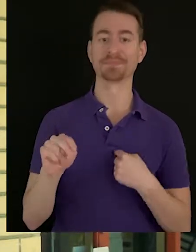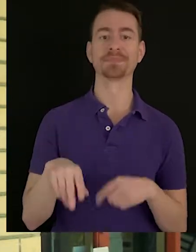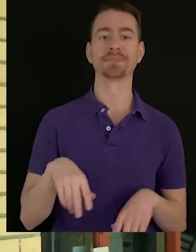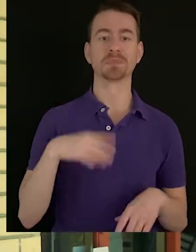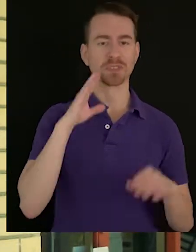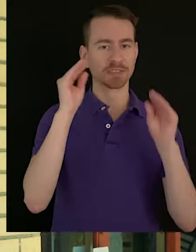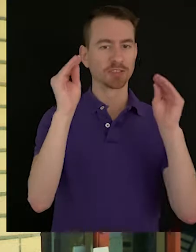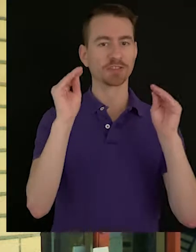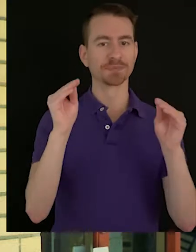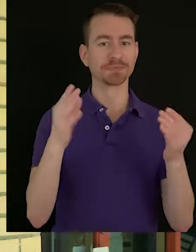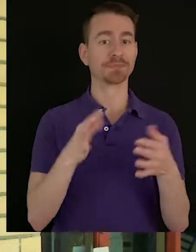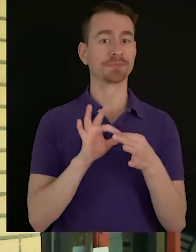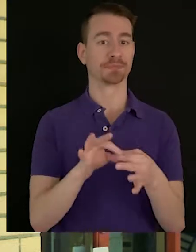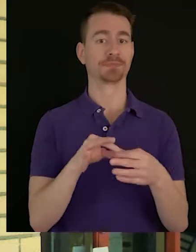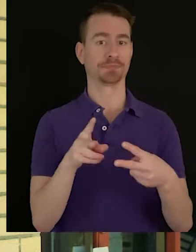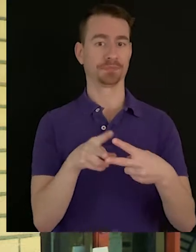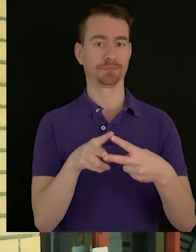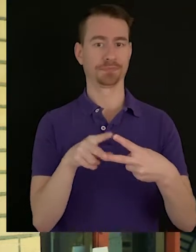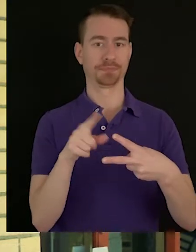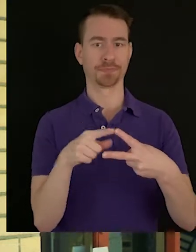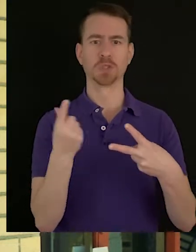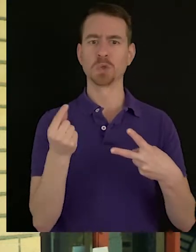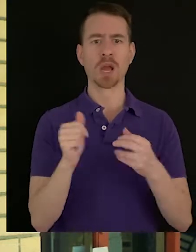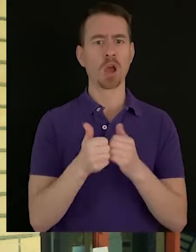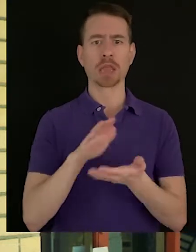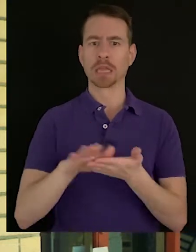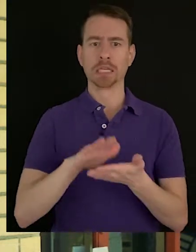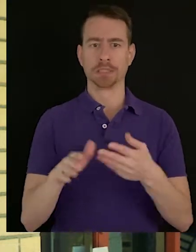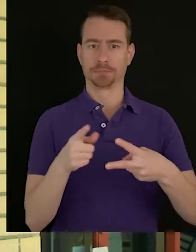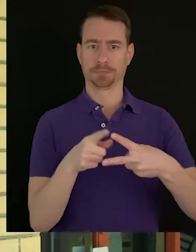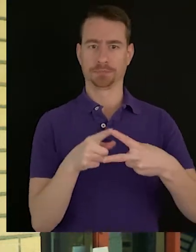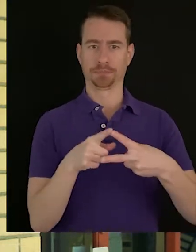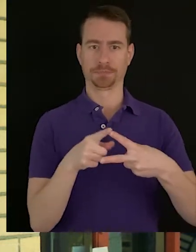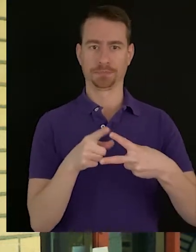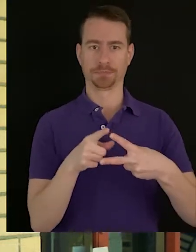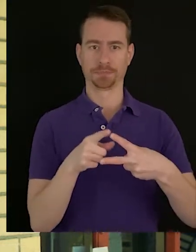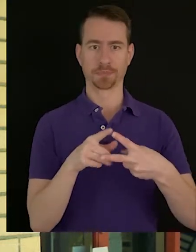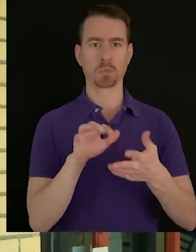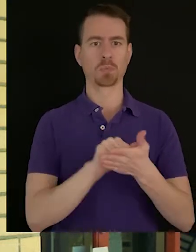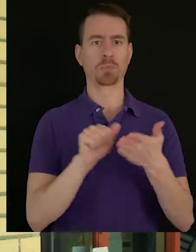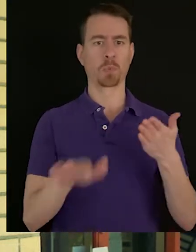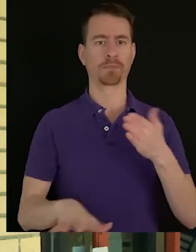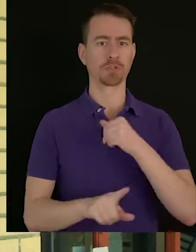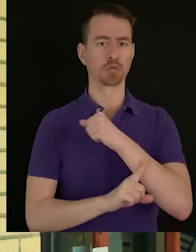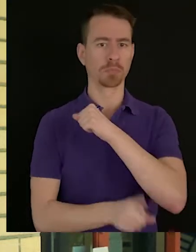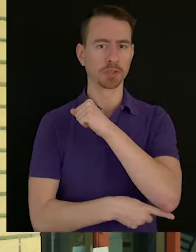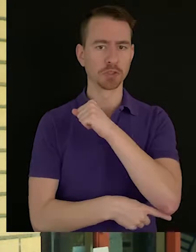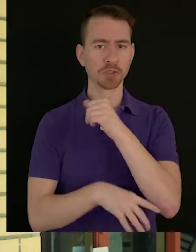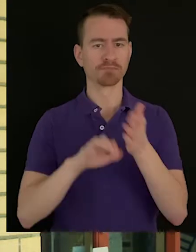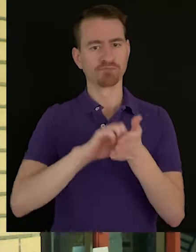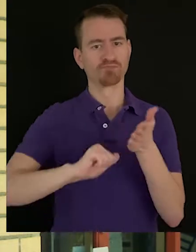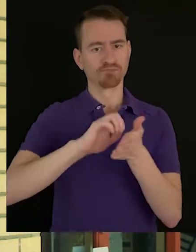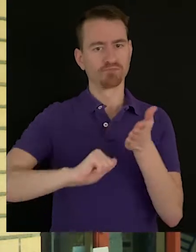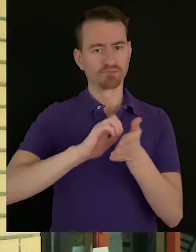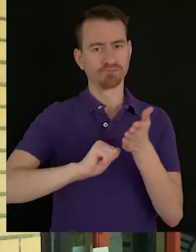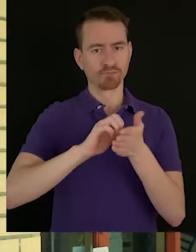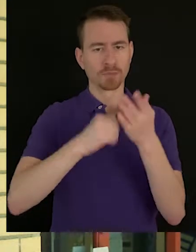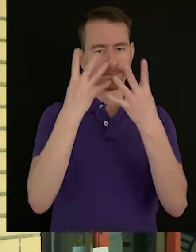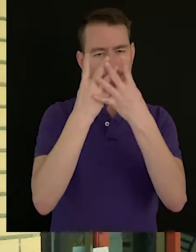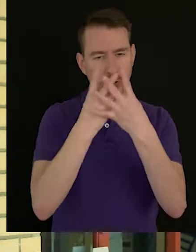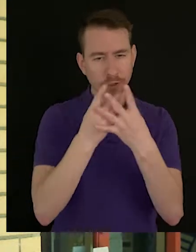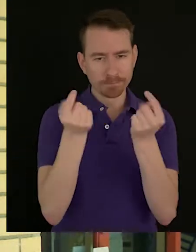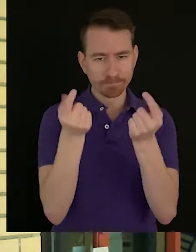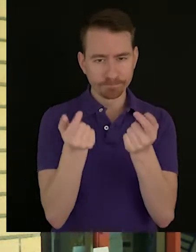here, and I'm going to teach you about the first 2 steps of cleaning the wastewater. The first step is focused on removing trash in the